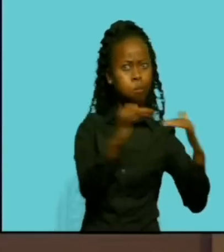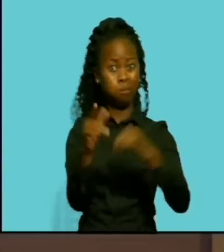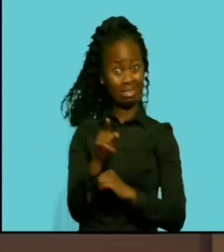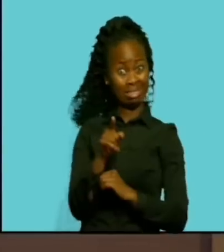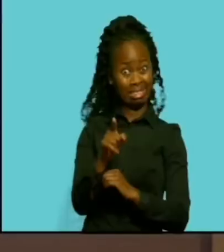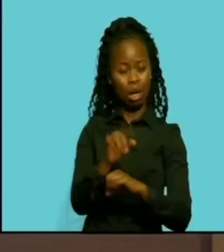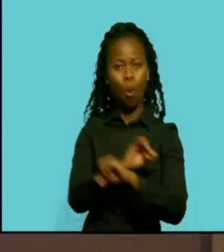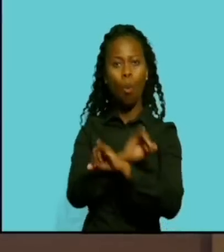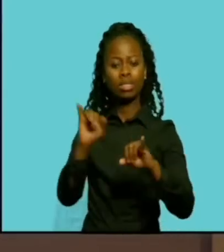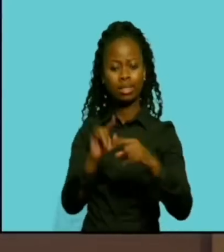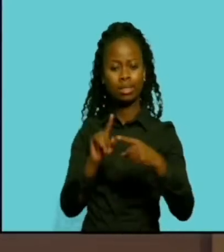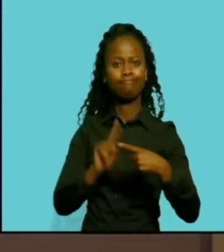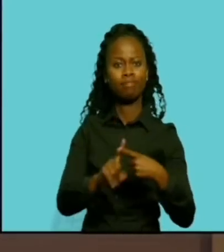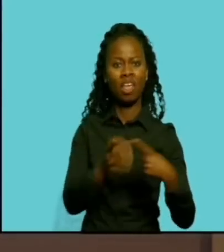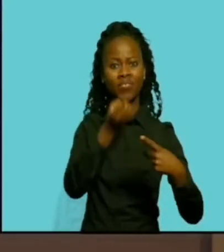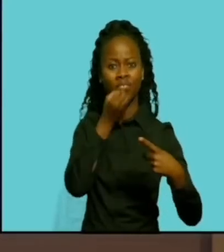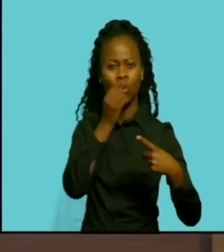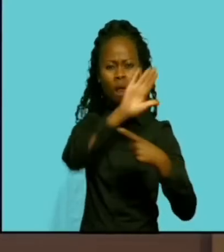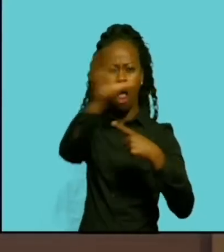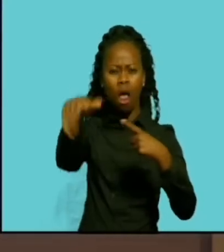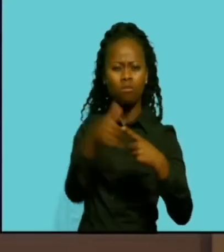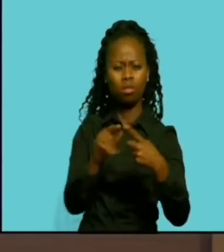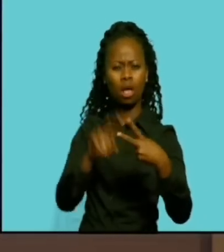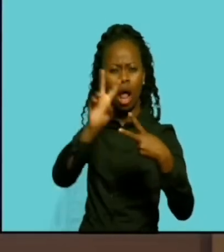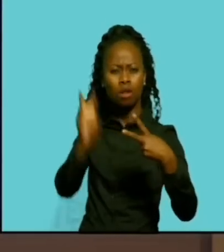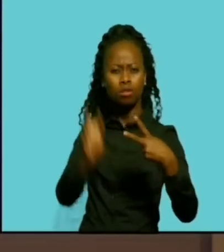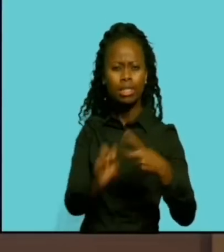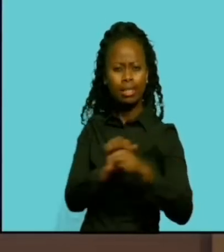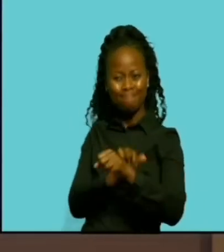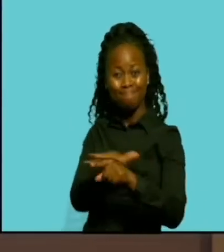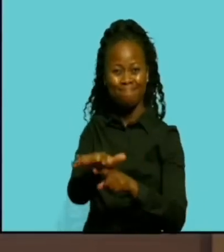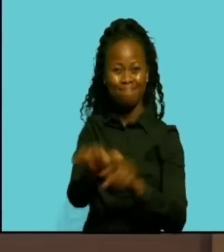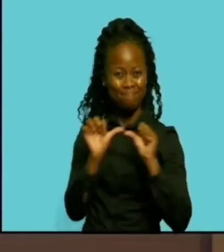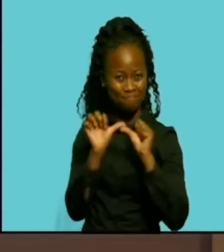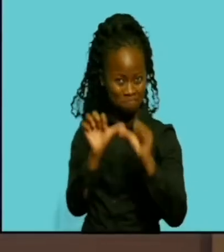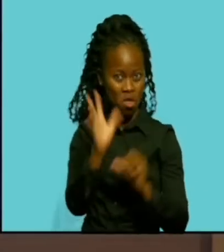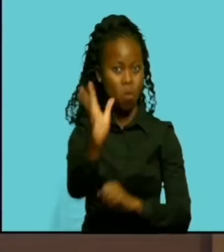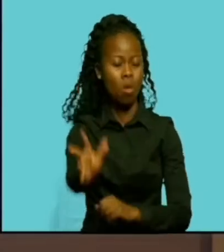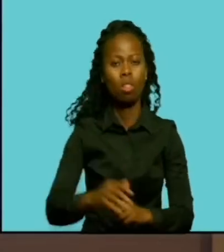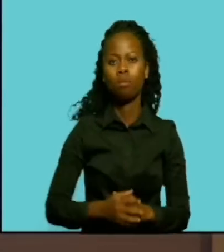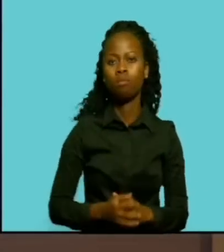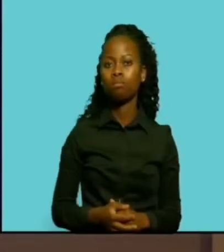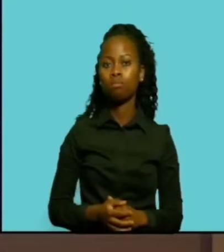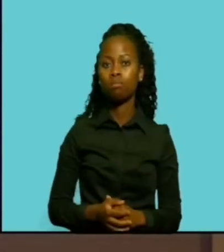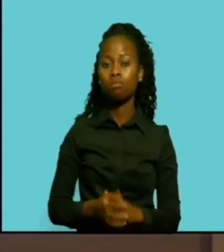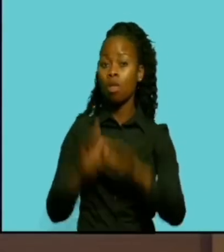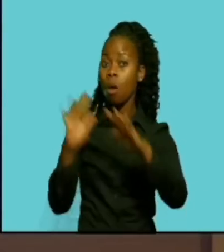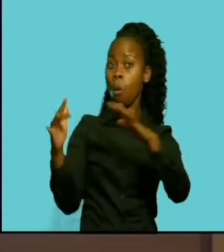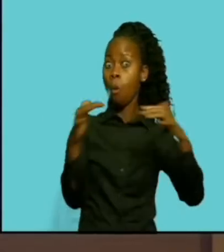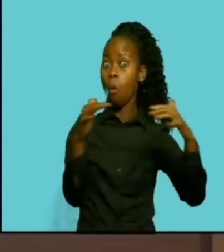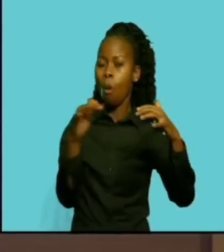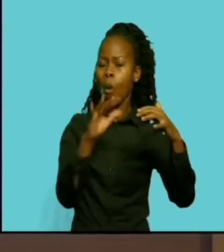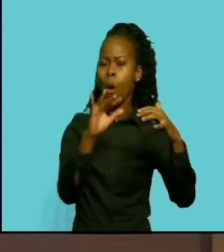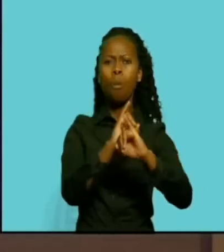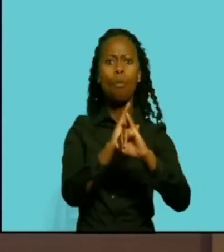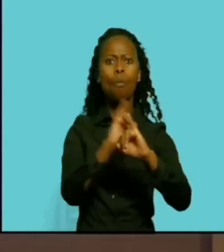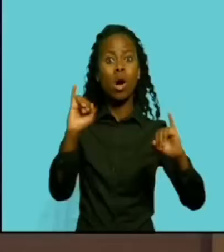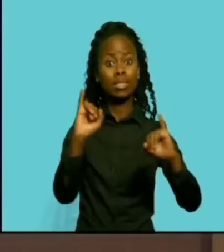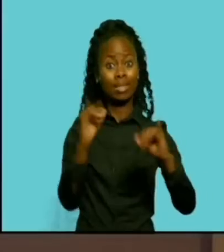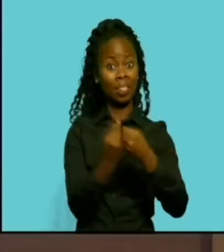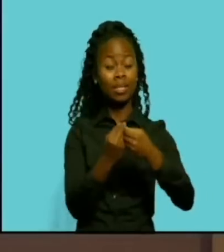to higher inflation. The war has impaired the production and trade of a wide range of